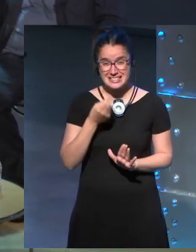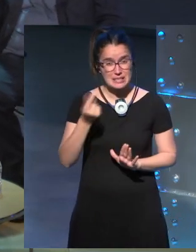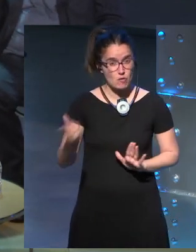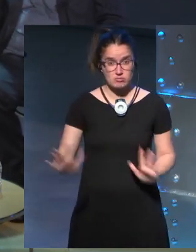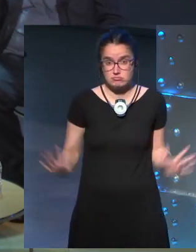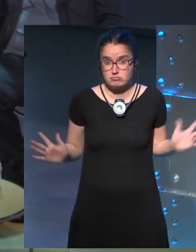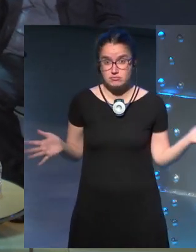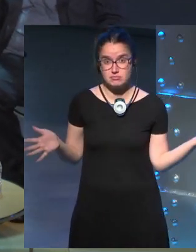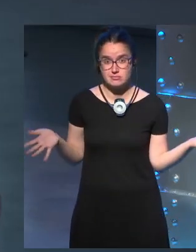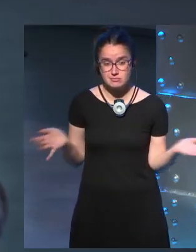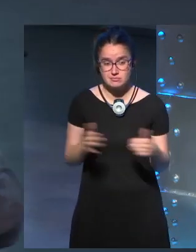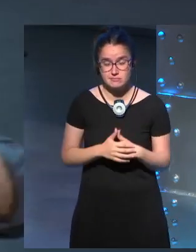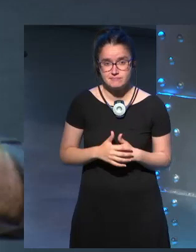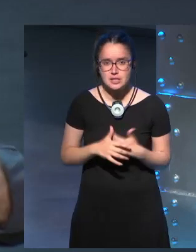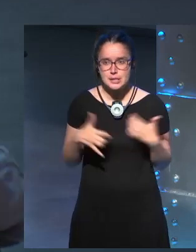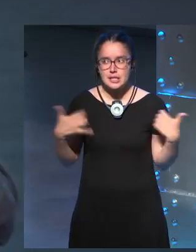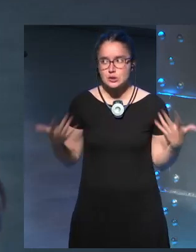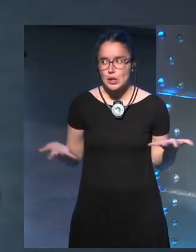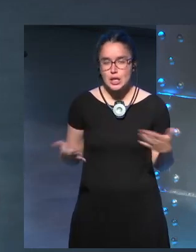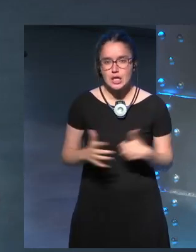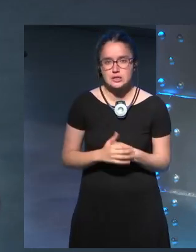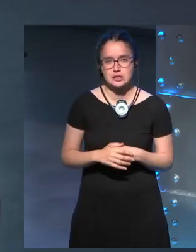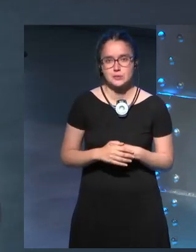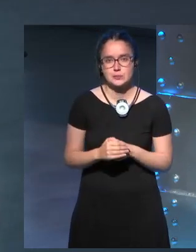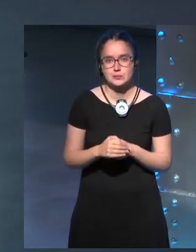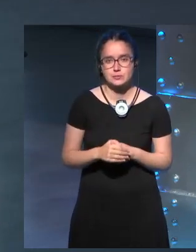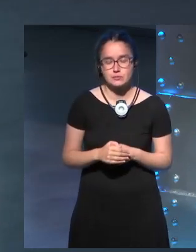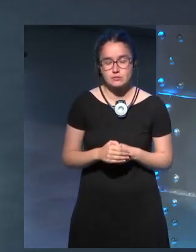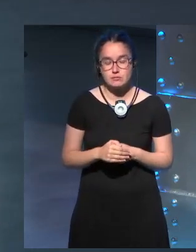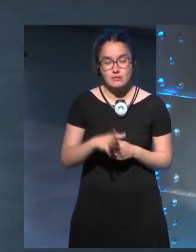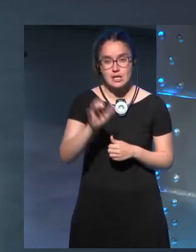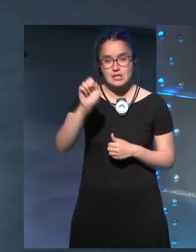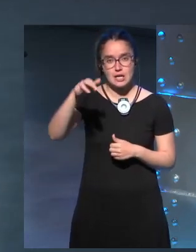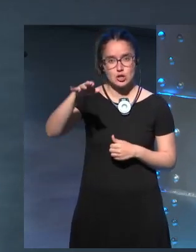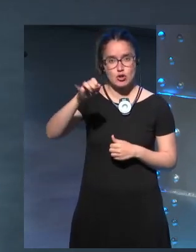knows, you know, Cantona knew when to stop as well. He knew when to stop.